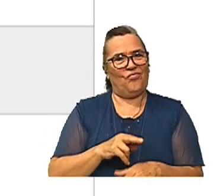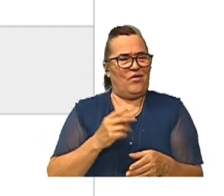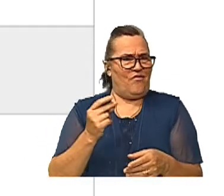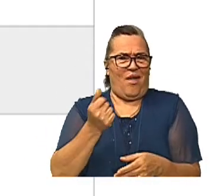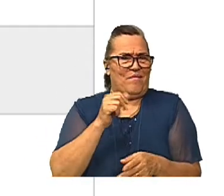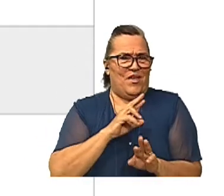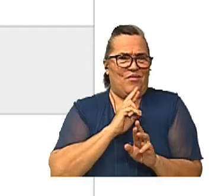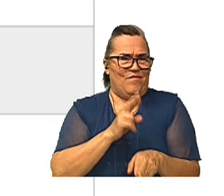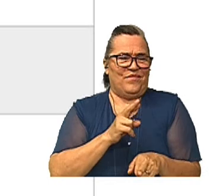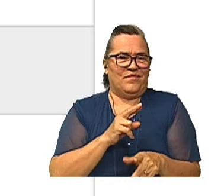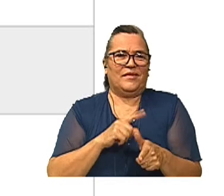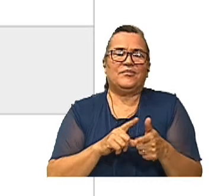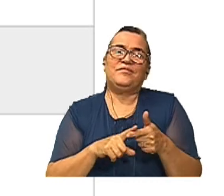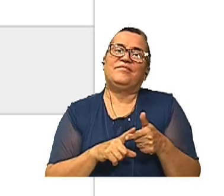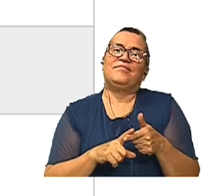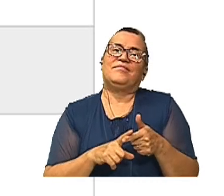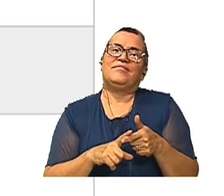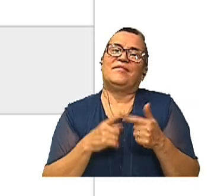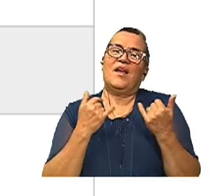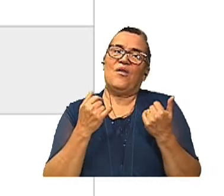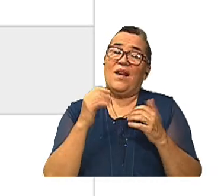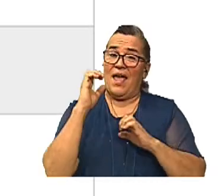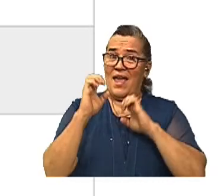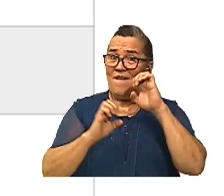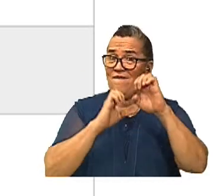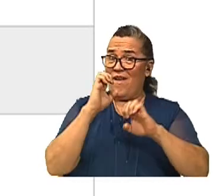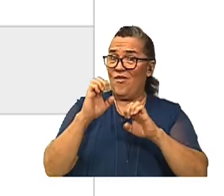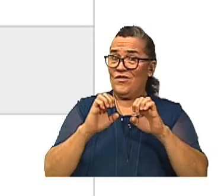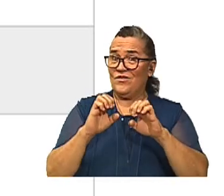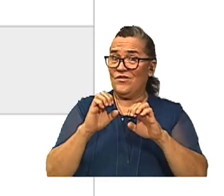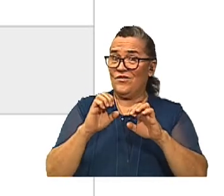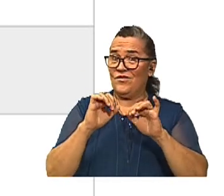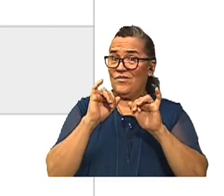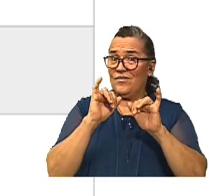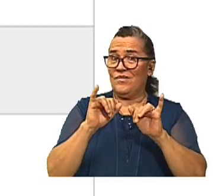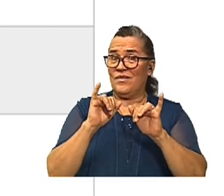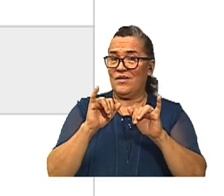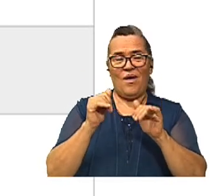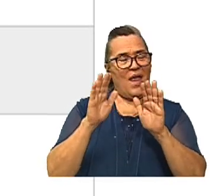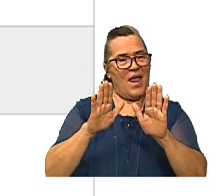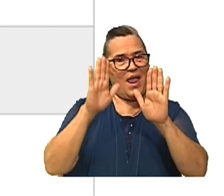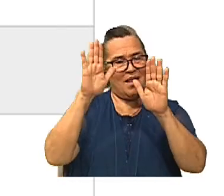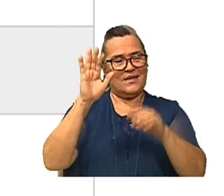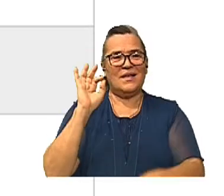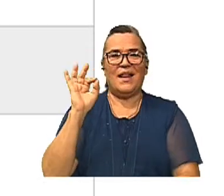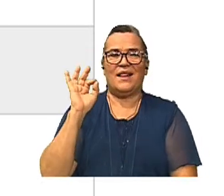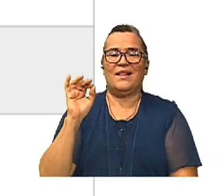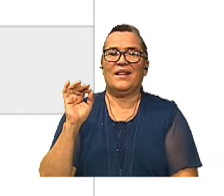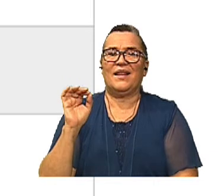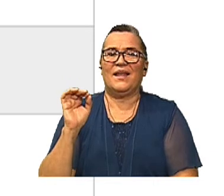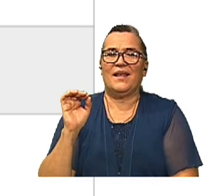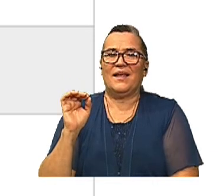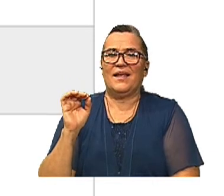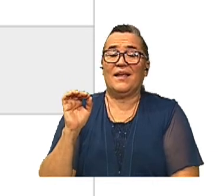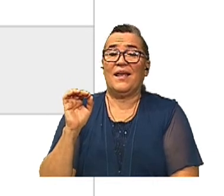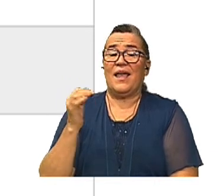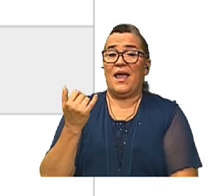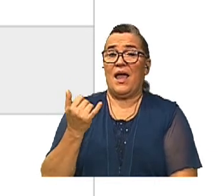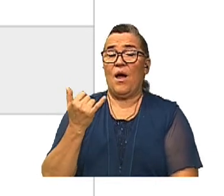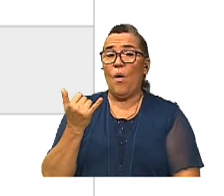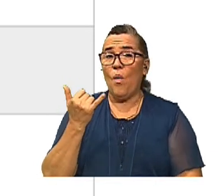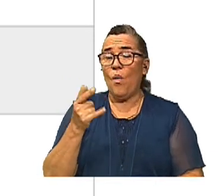way. Guys, the evaluation has been great. Now,